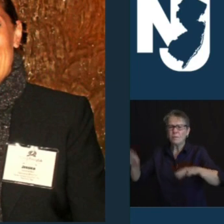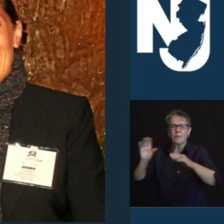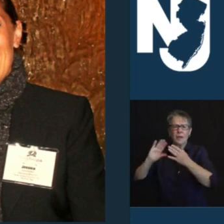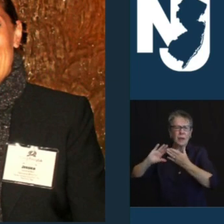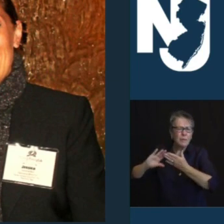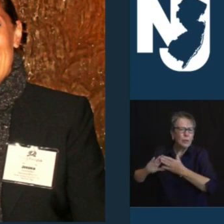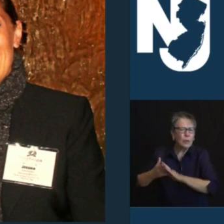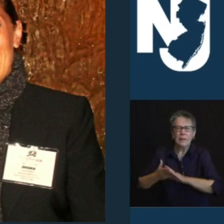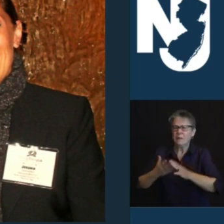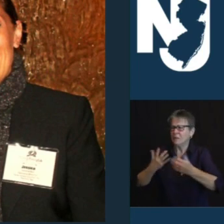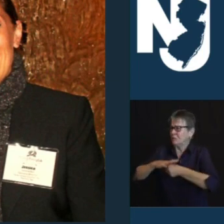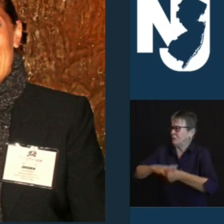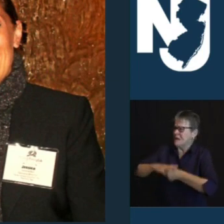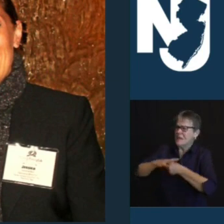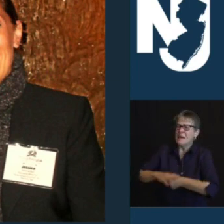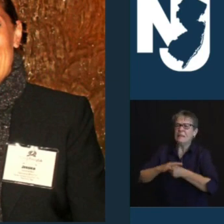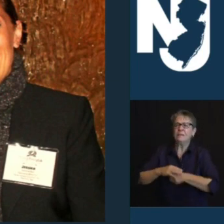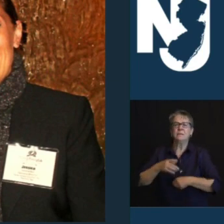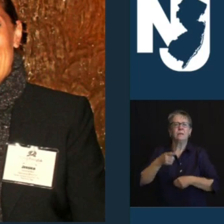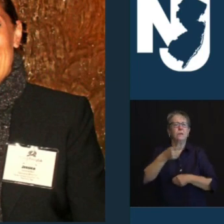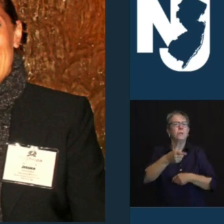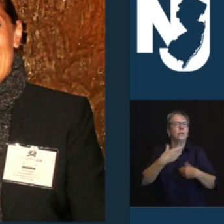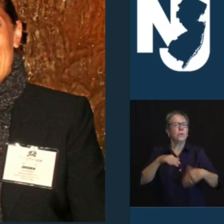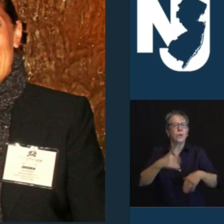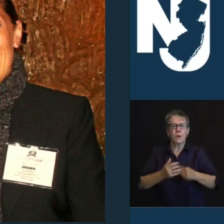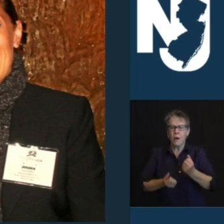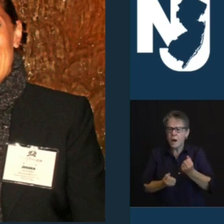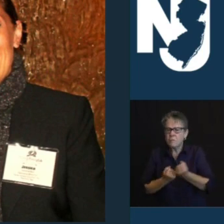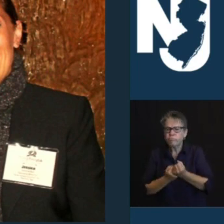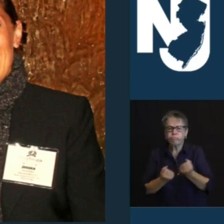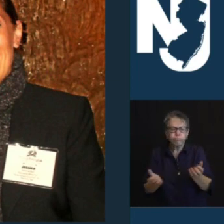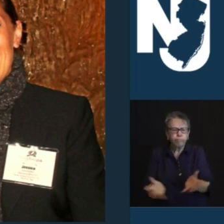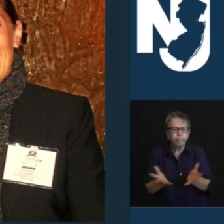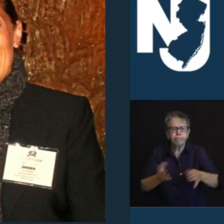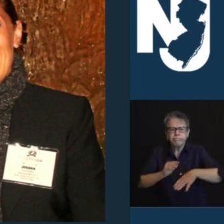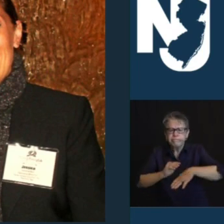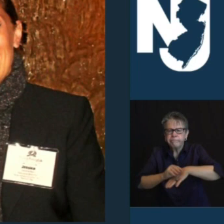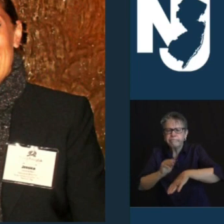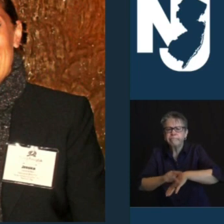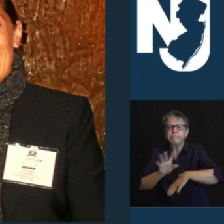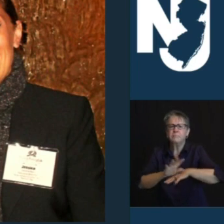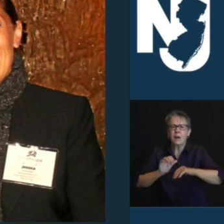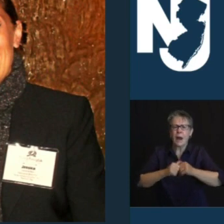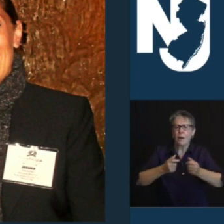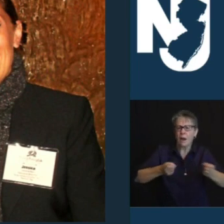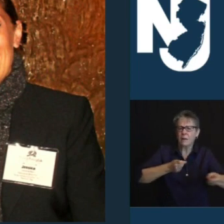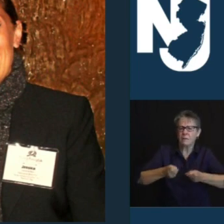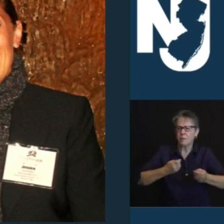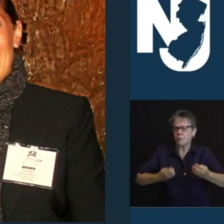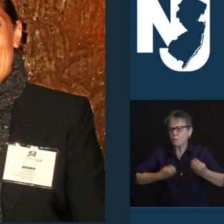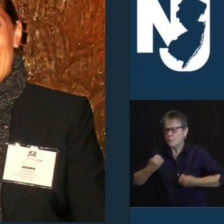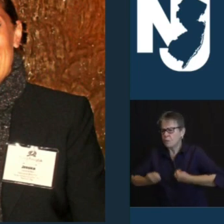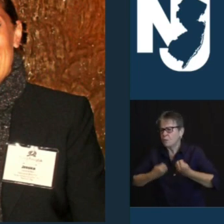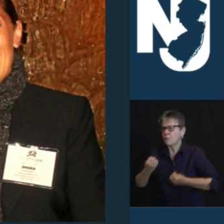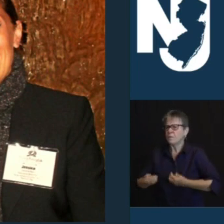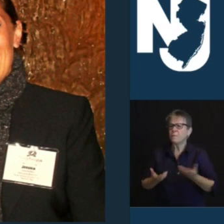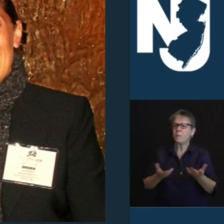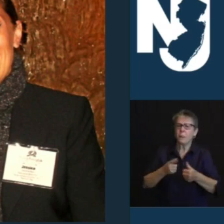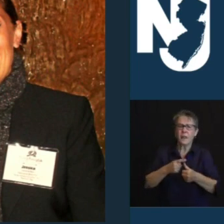like Campfire NJ more than ever. Check them out on Facebook, Campfire NJ, their